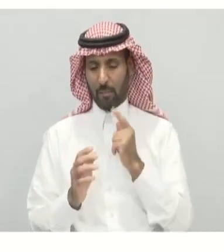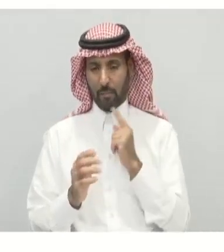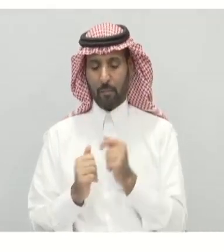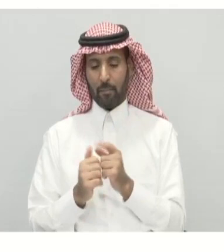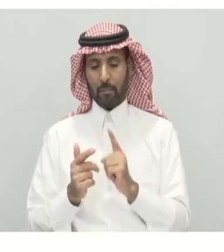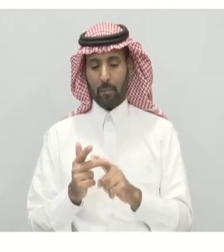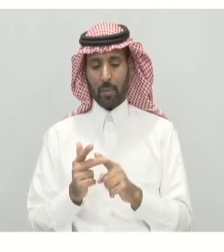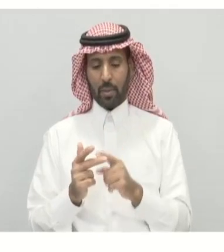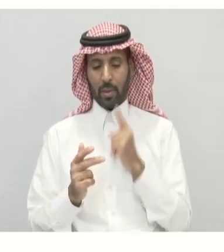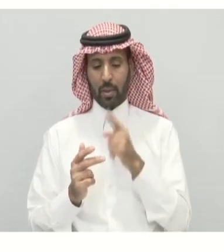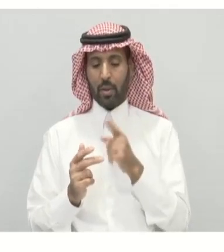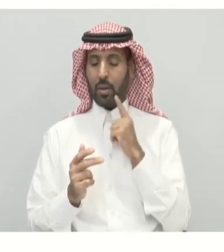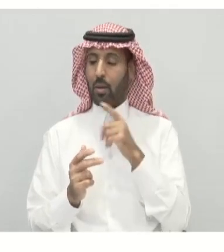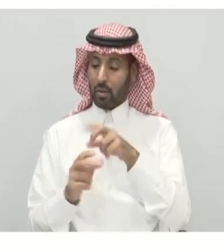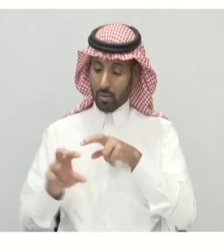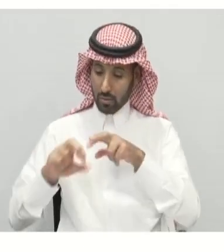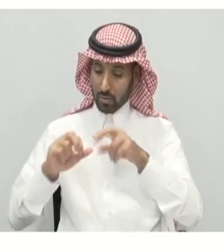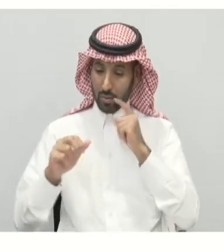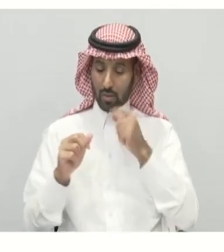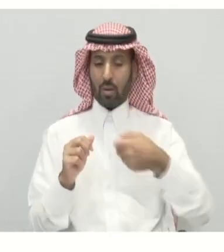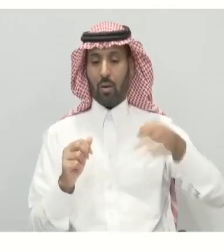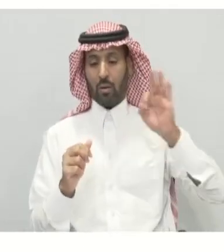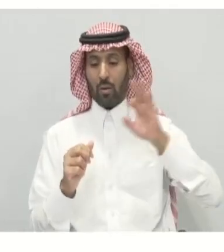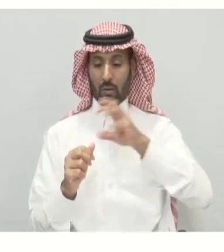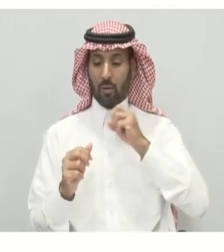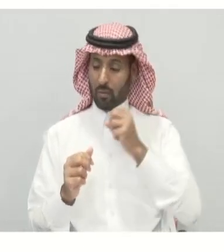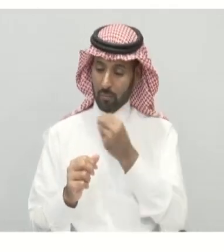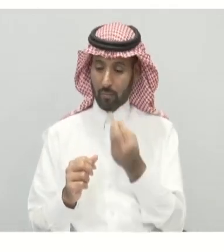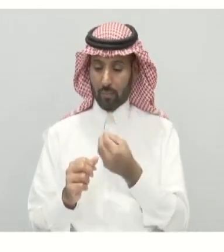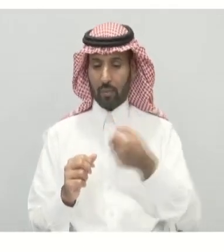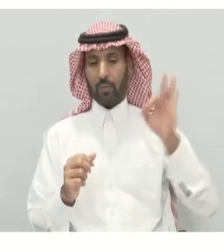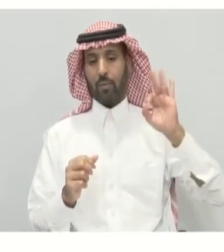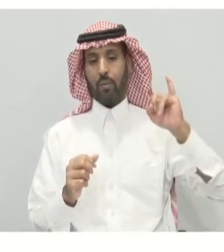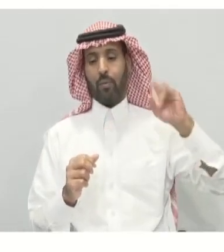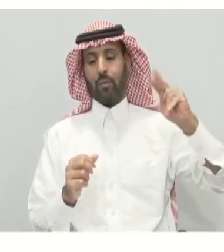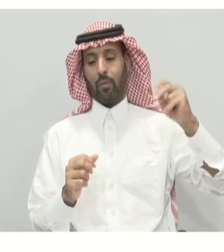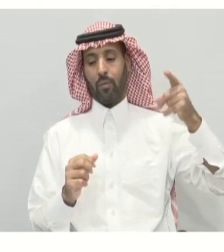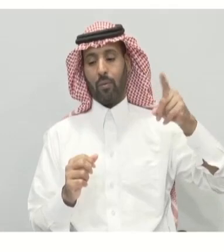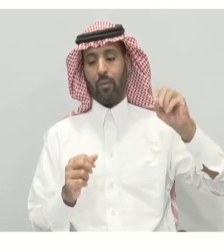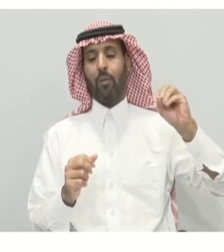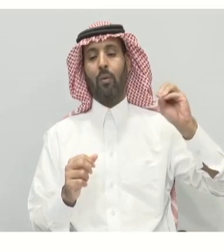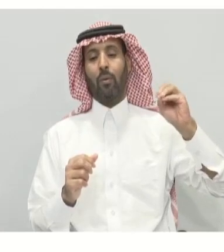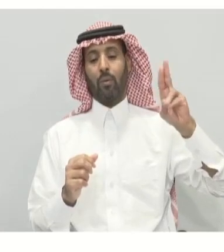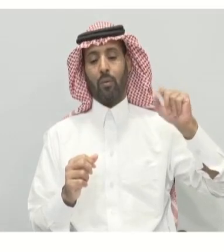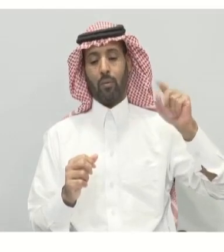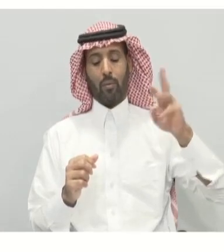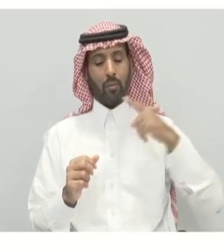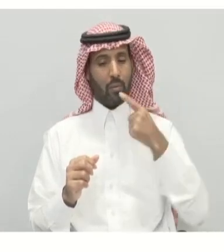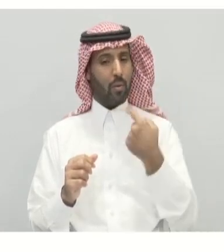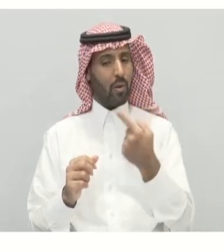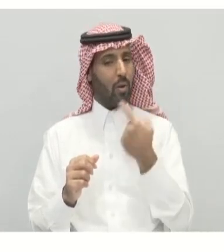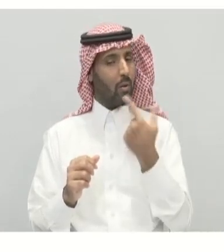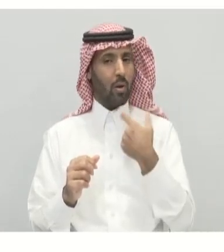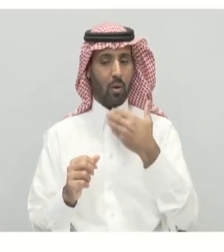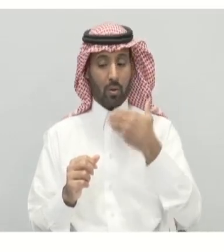And also, the two-word verb find out. Which one should be much more stressed or